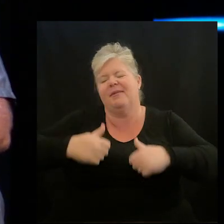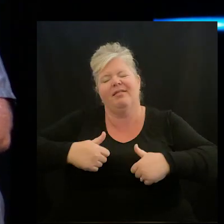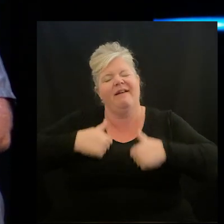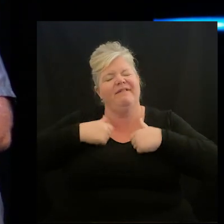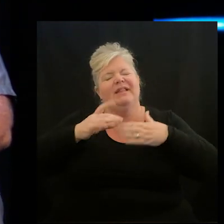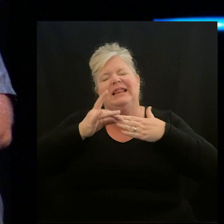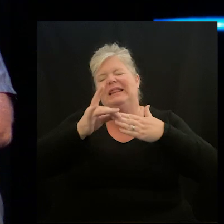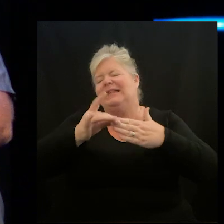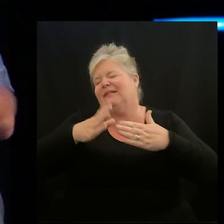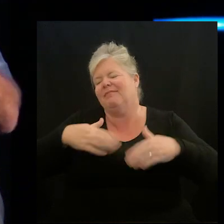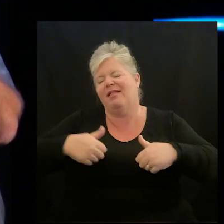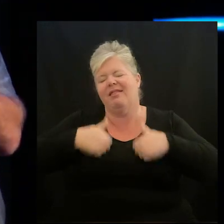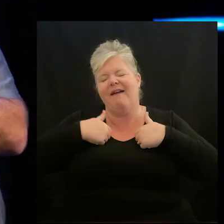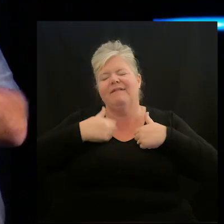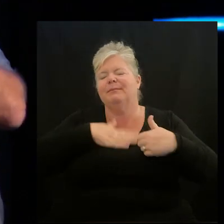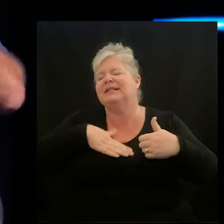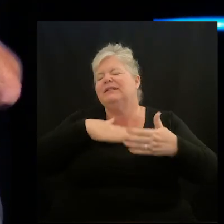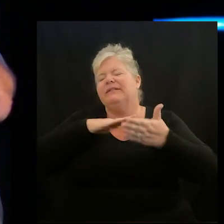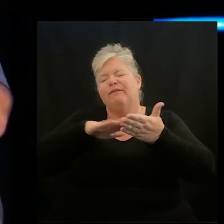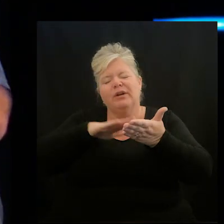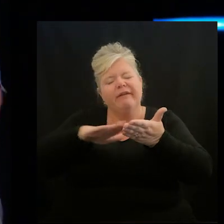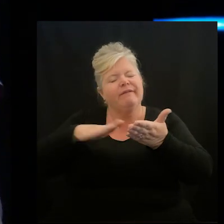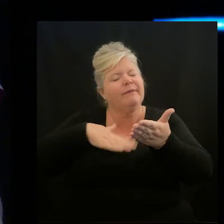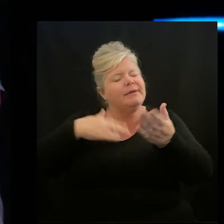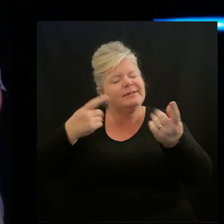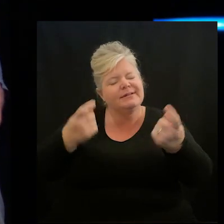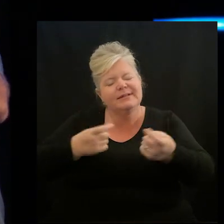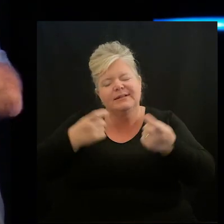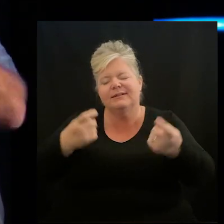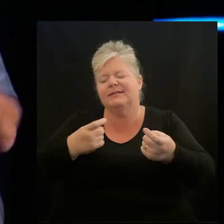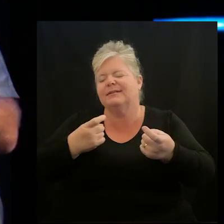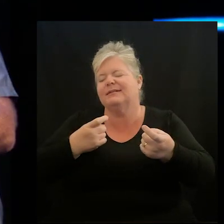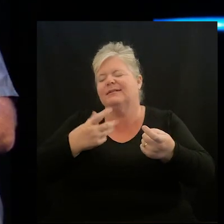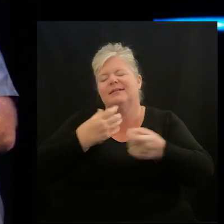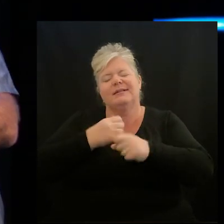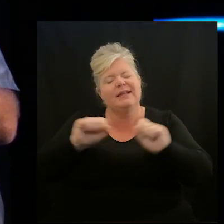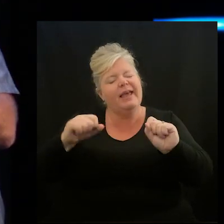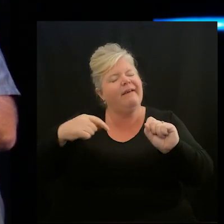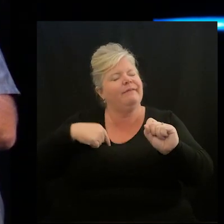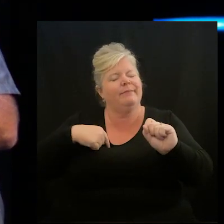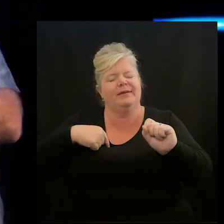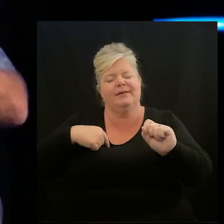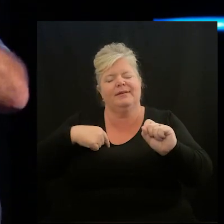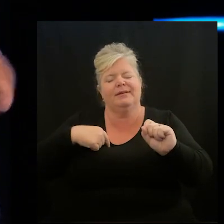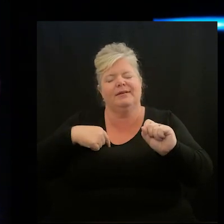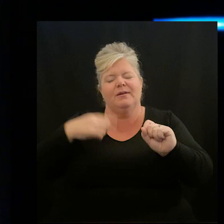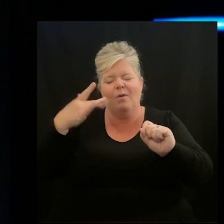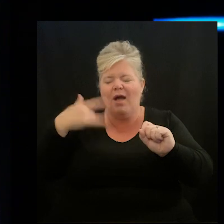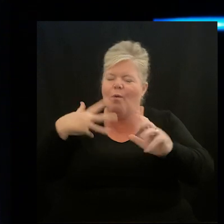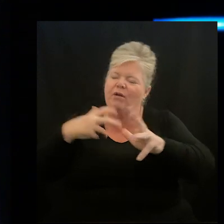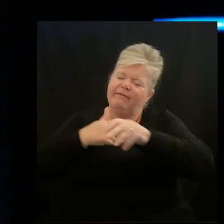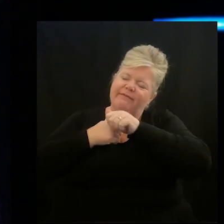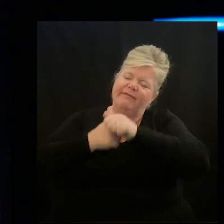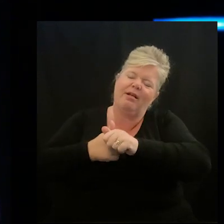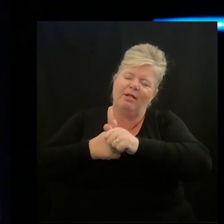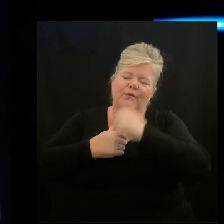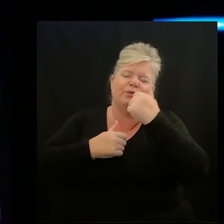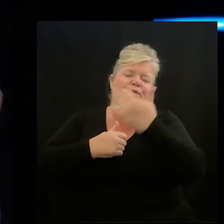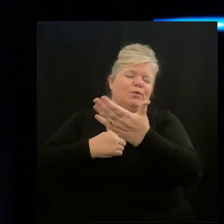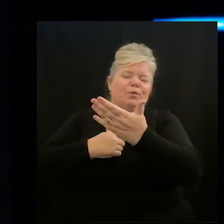my life. I ask you to forgive me of my sins and save me from this life so that I can live your